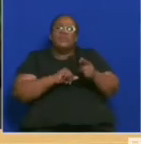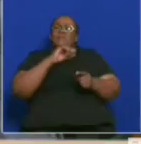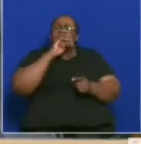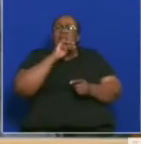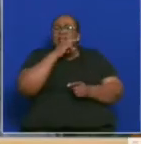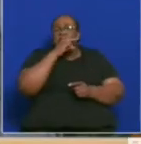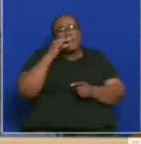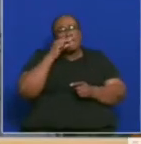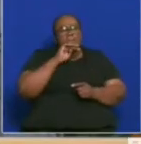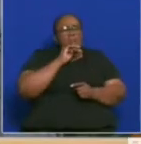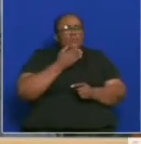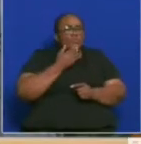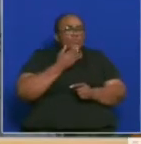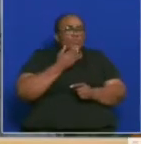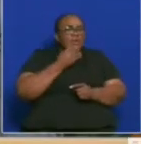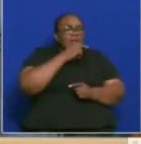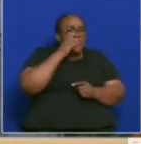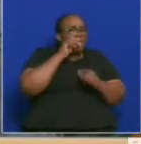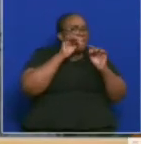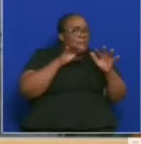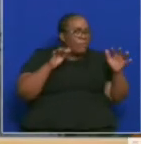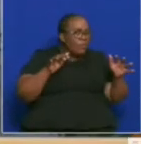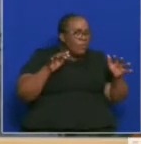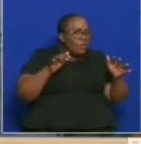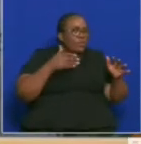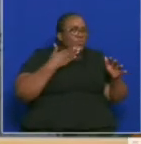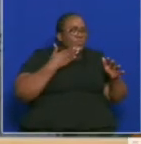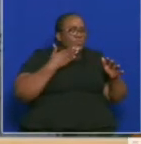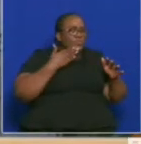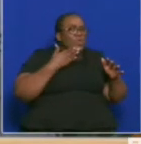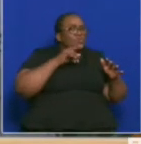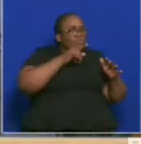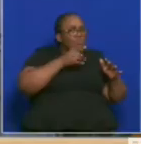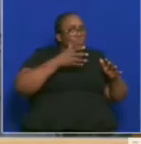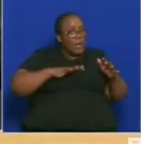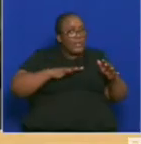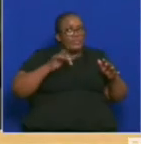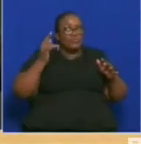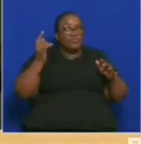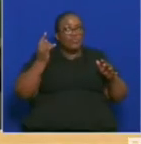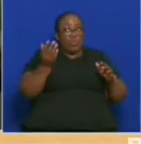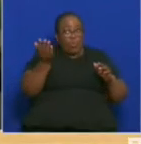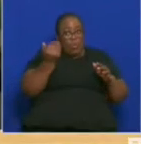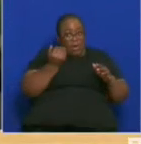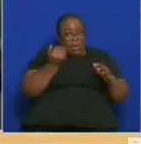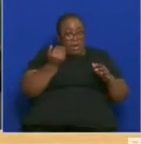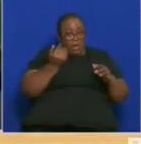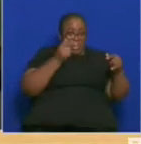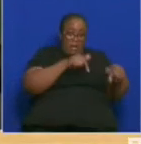of people who you intended to be called as witnesses? Kunjalo mkhombe. Thank